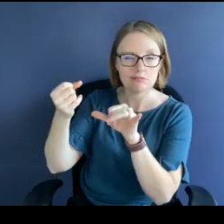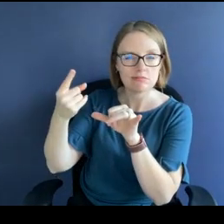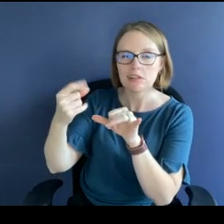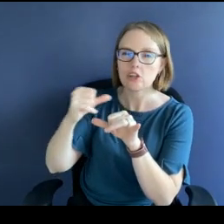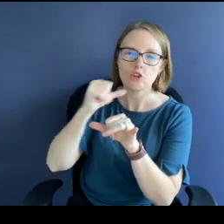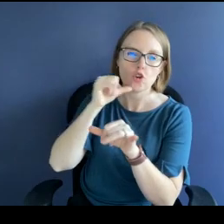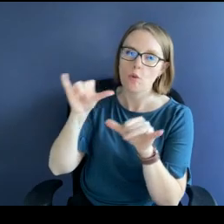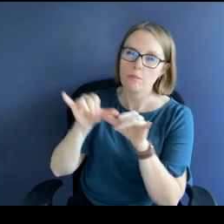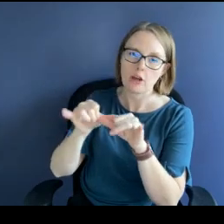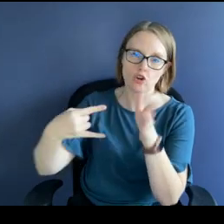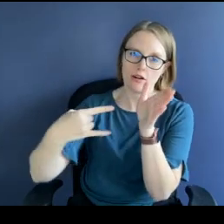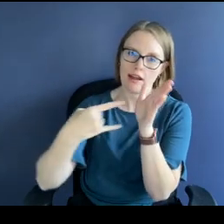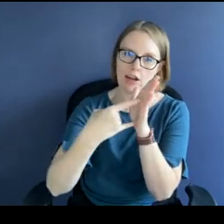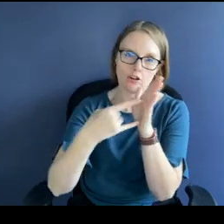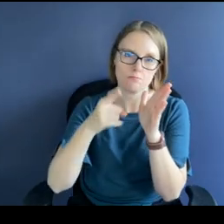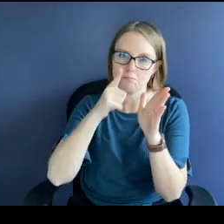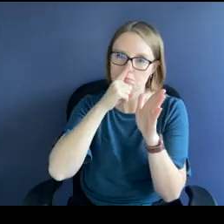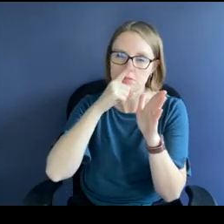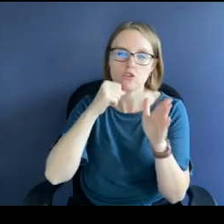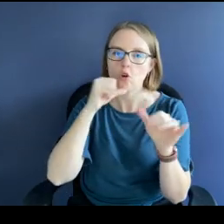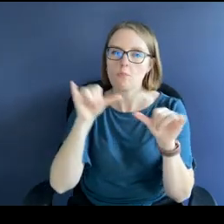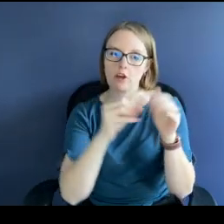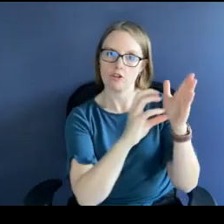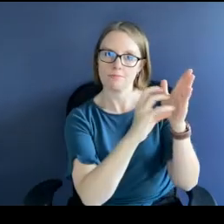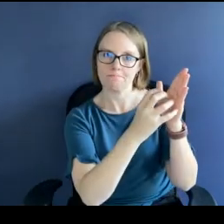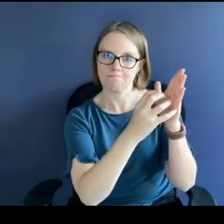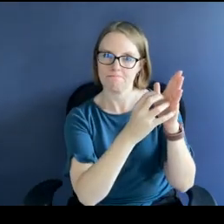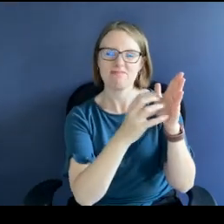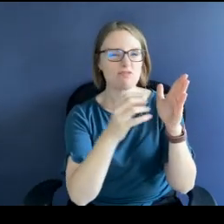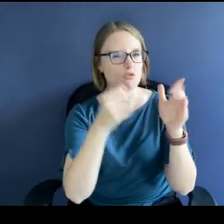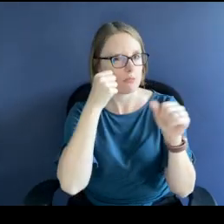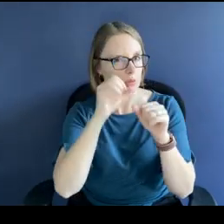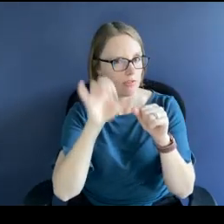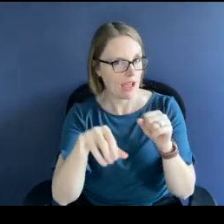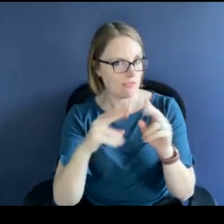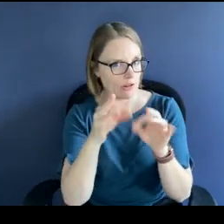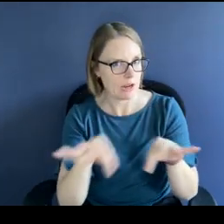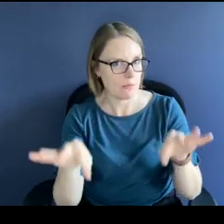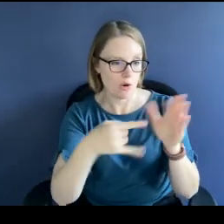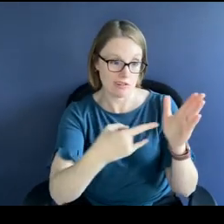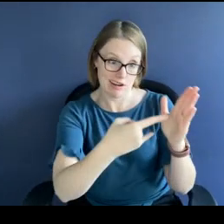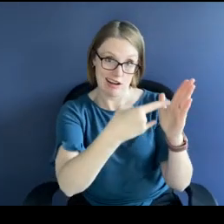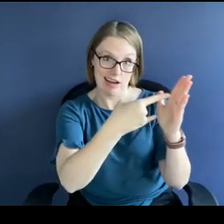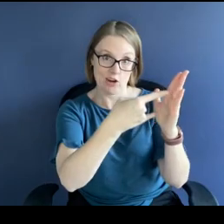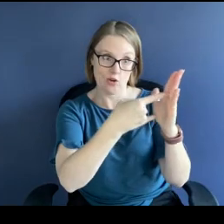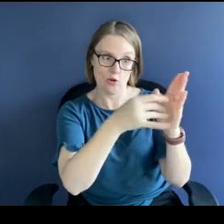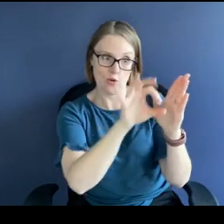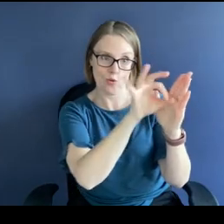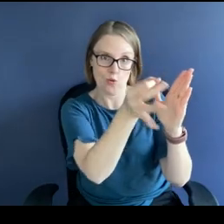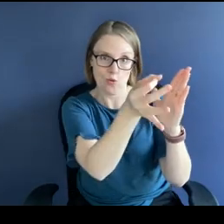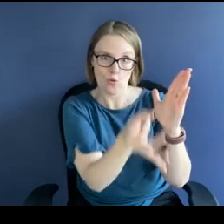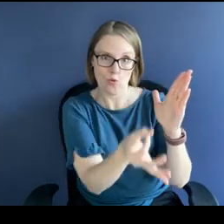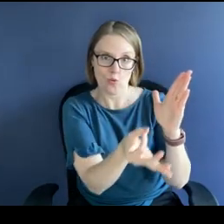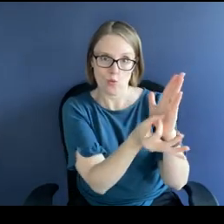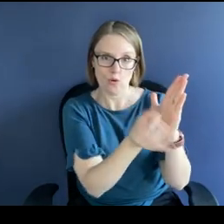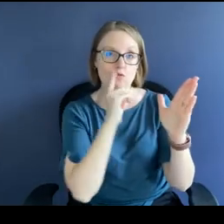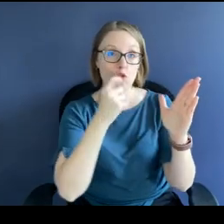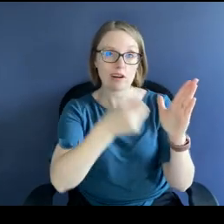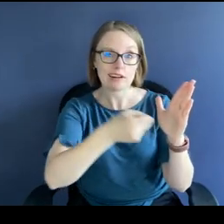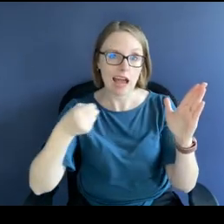and appliance handles. Remember that. Very important. Those handles, either for cabinets